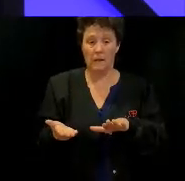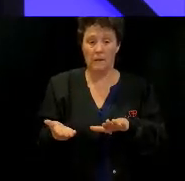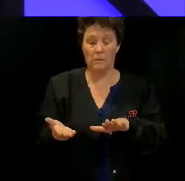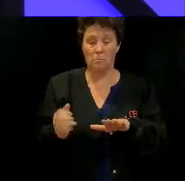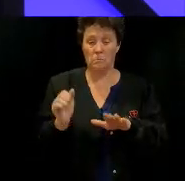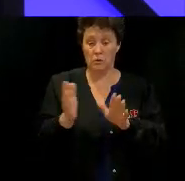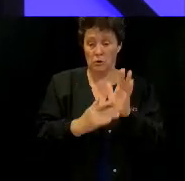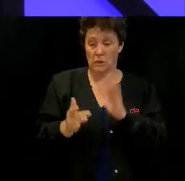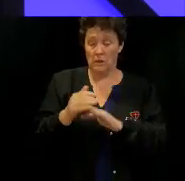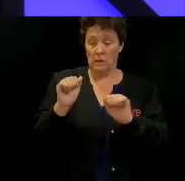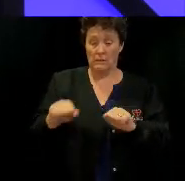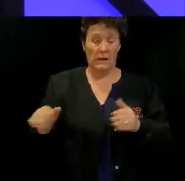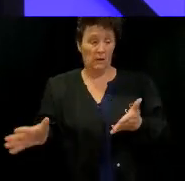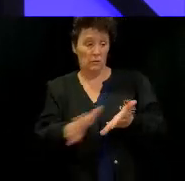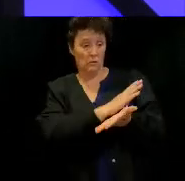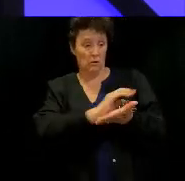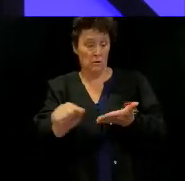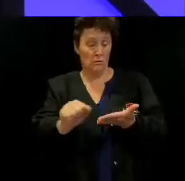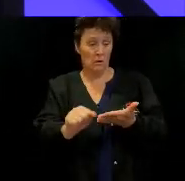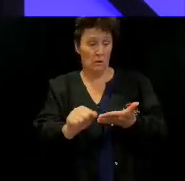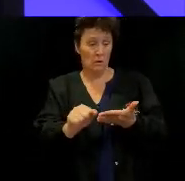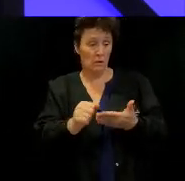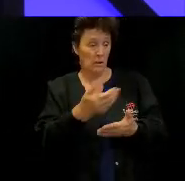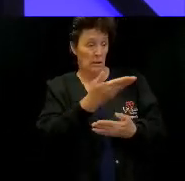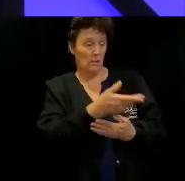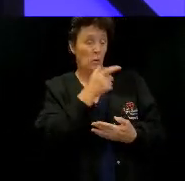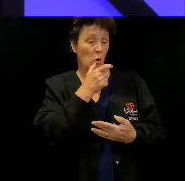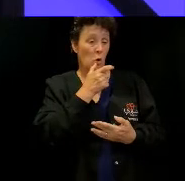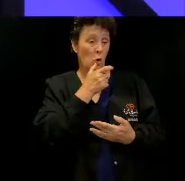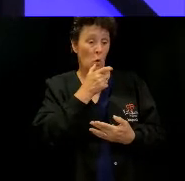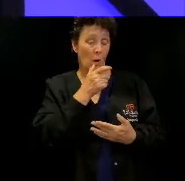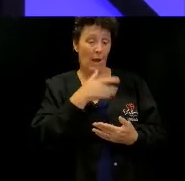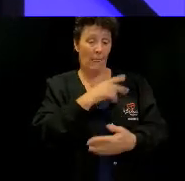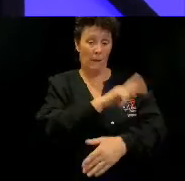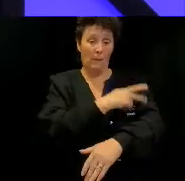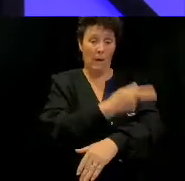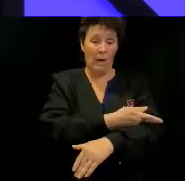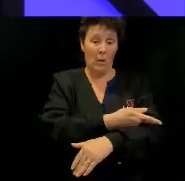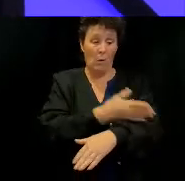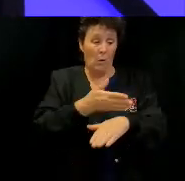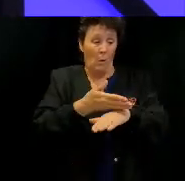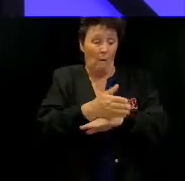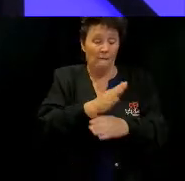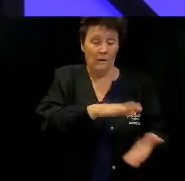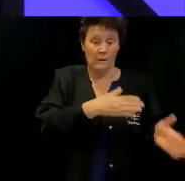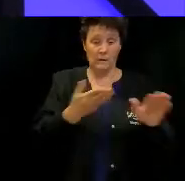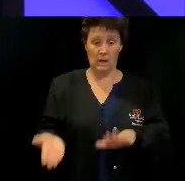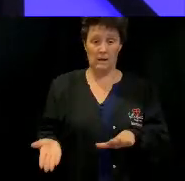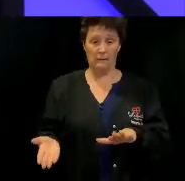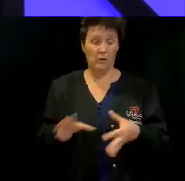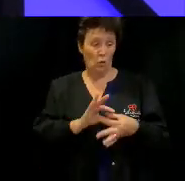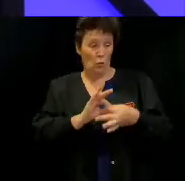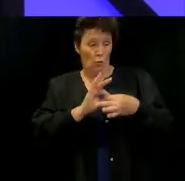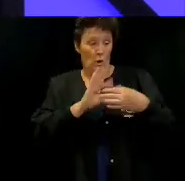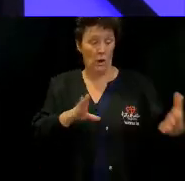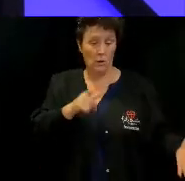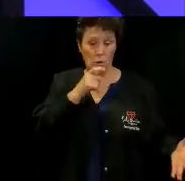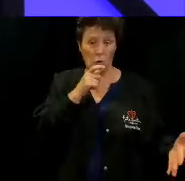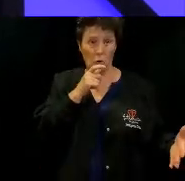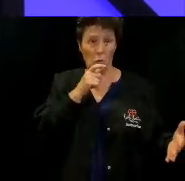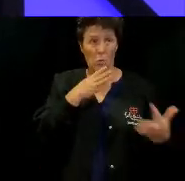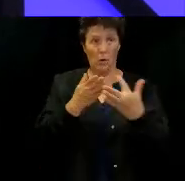him who had the power of death, that is the devil, and release those who through